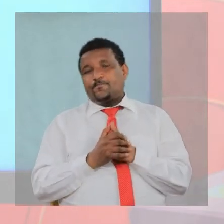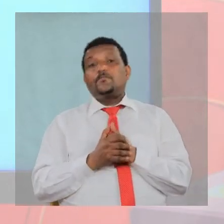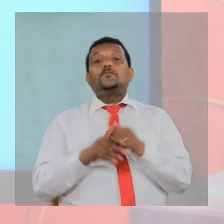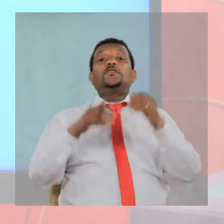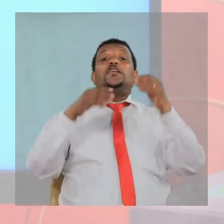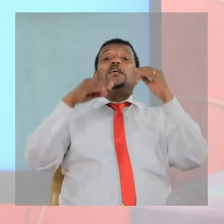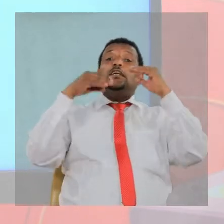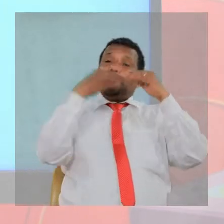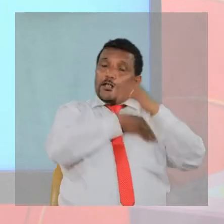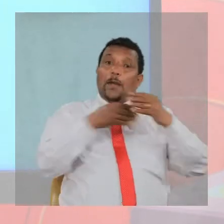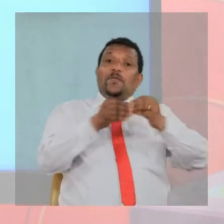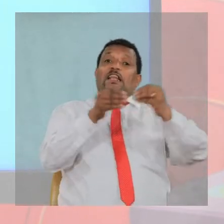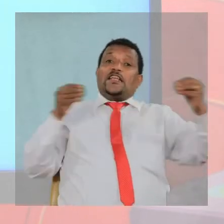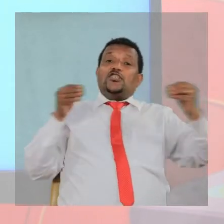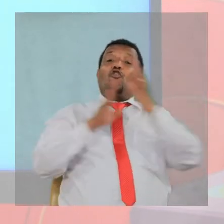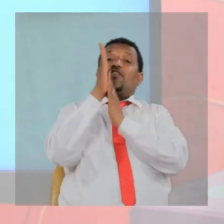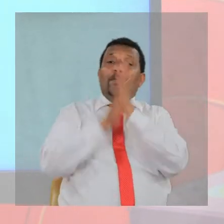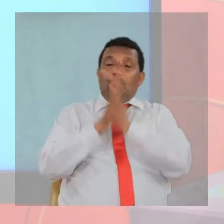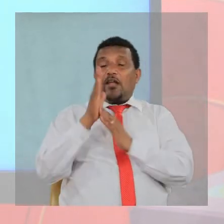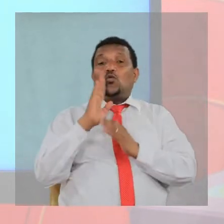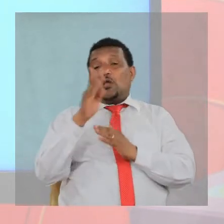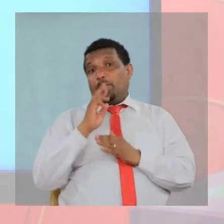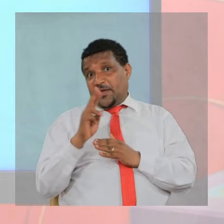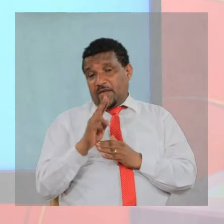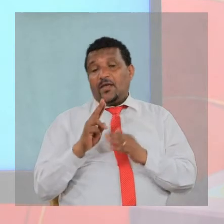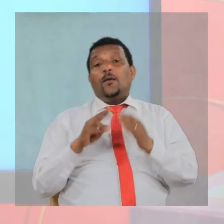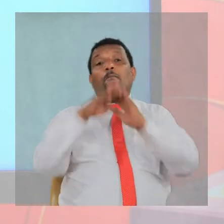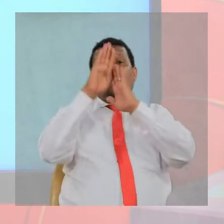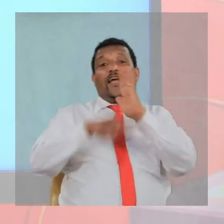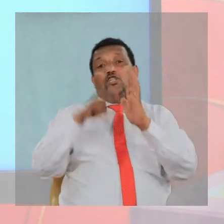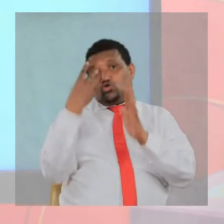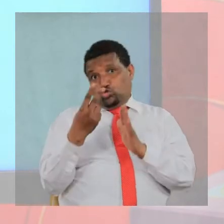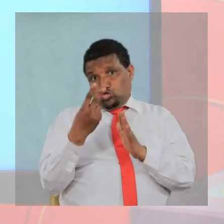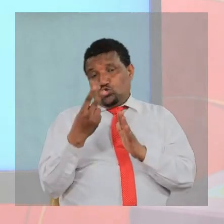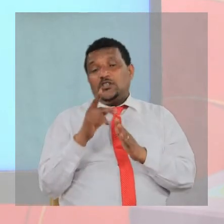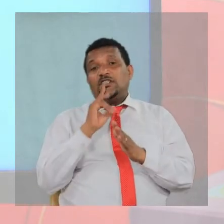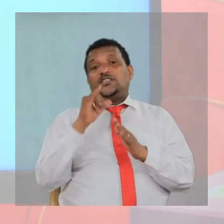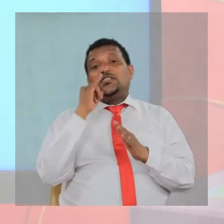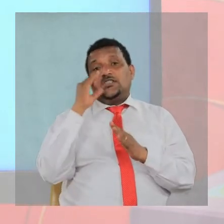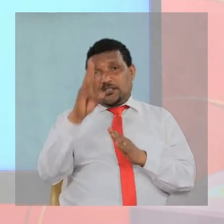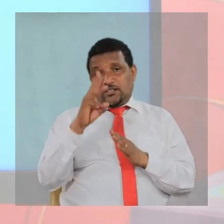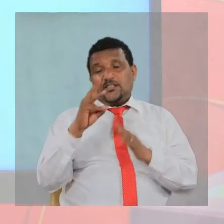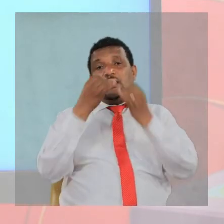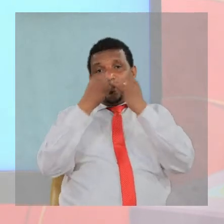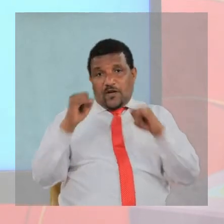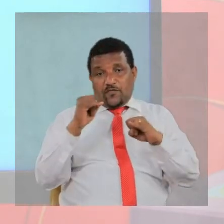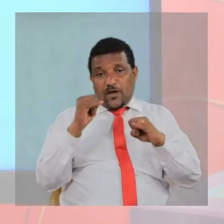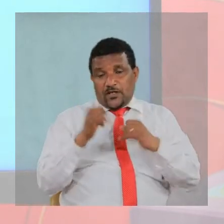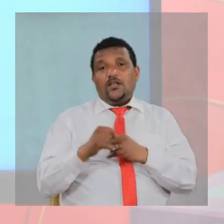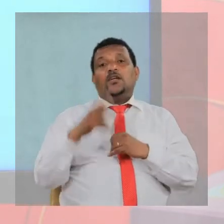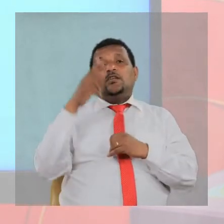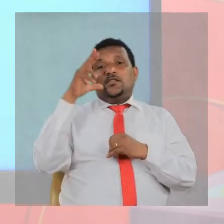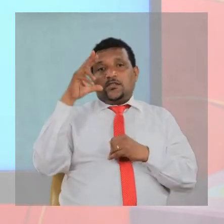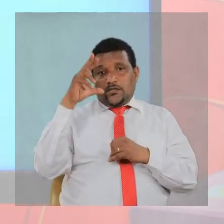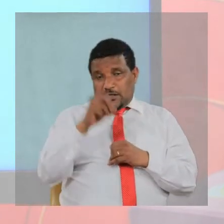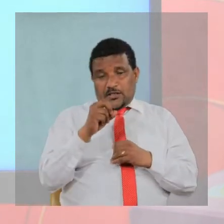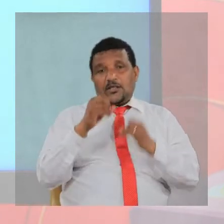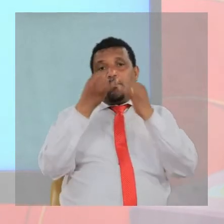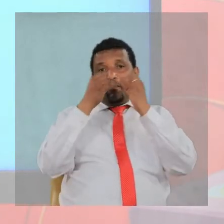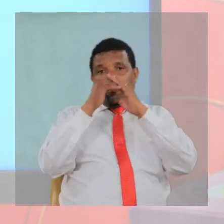the income elasticity of demand will be 8 minus 2 is 6 divided by 30